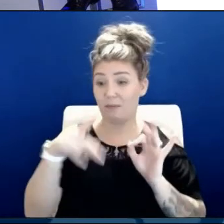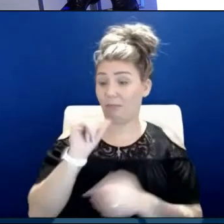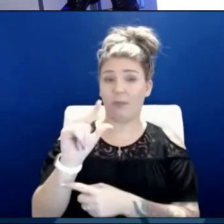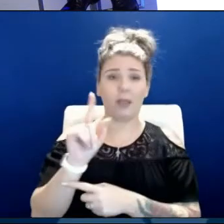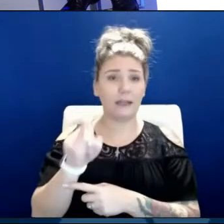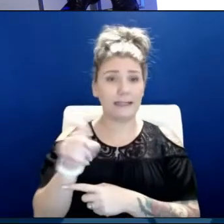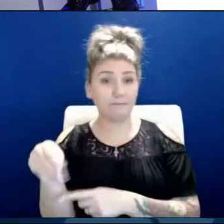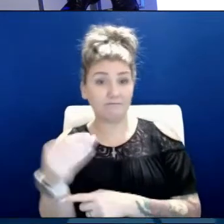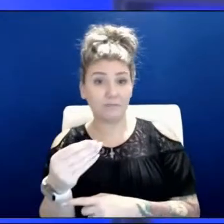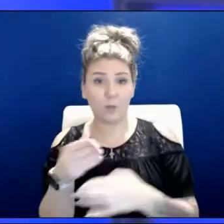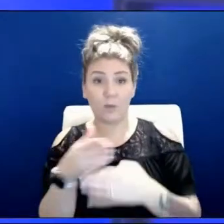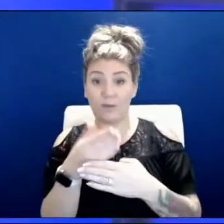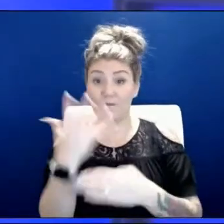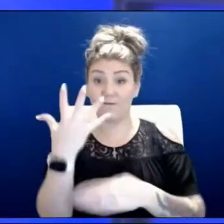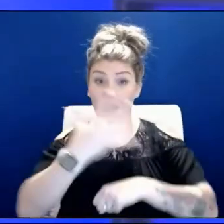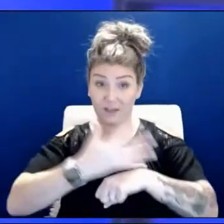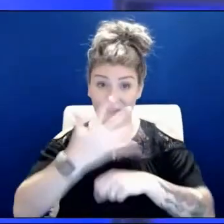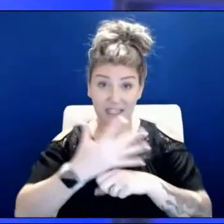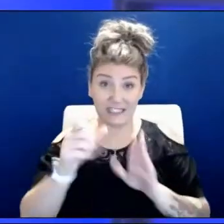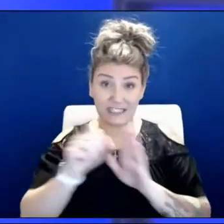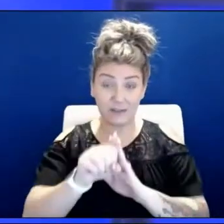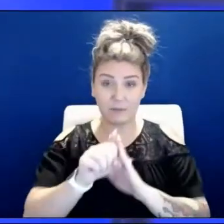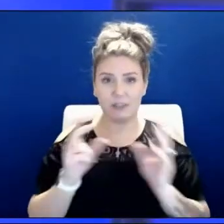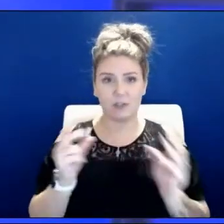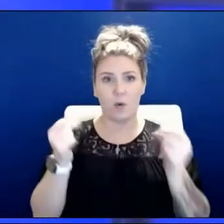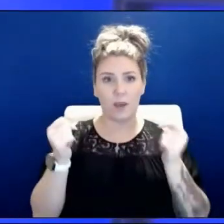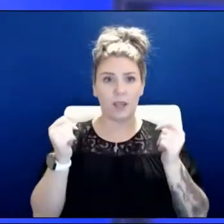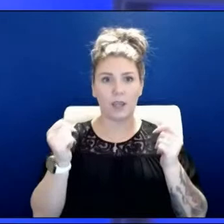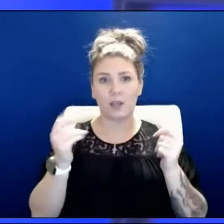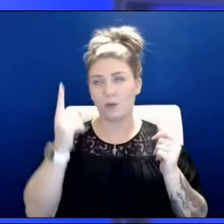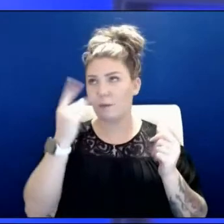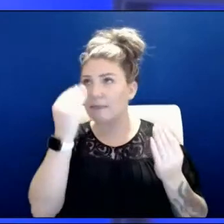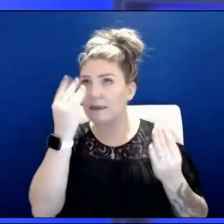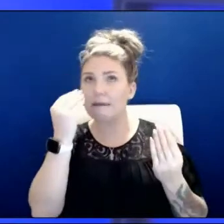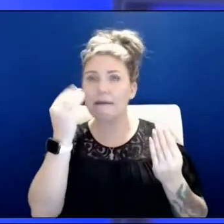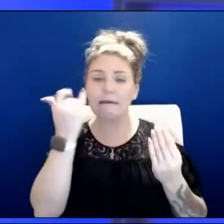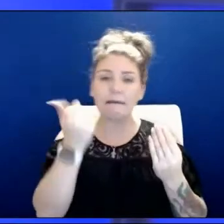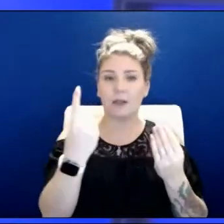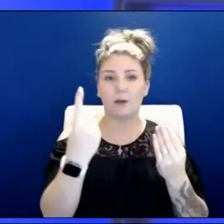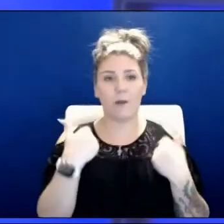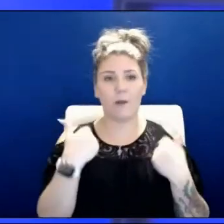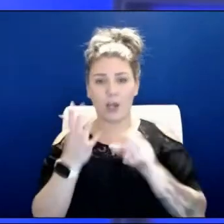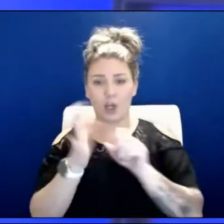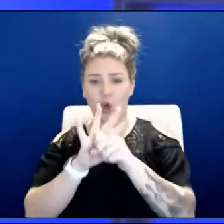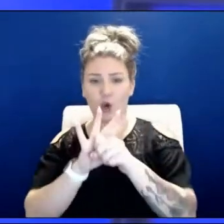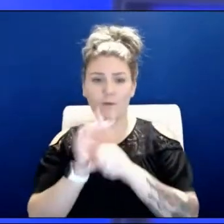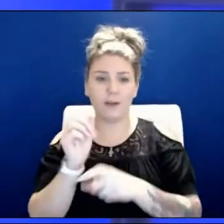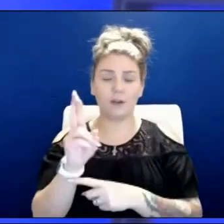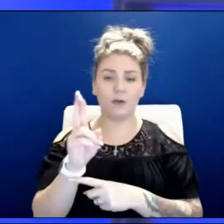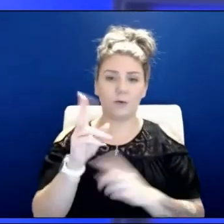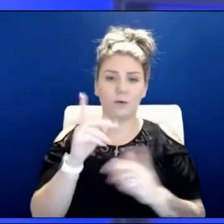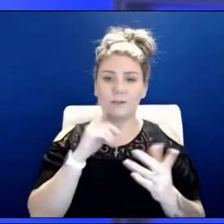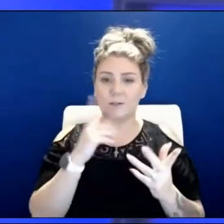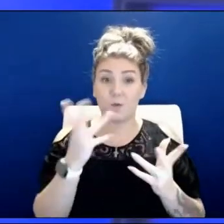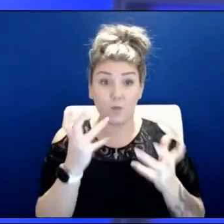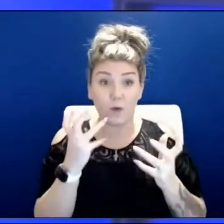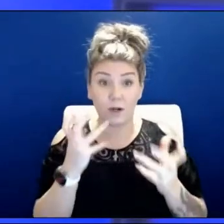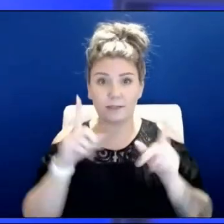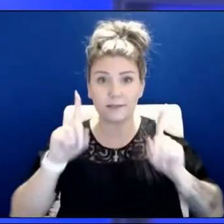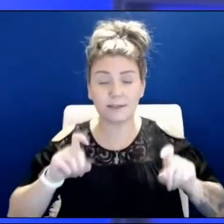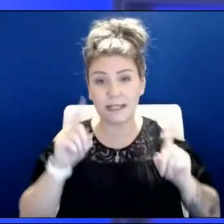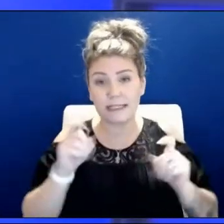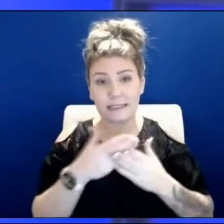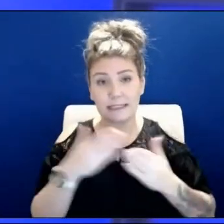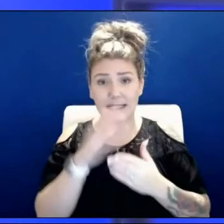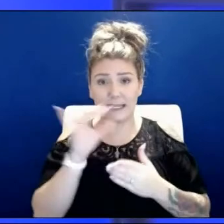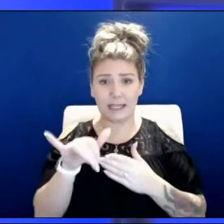days of symptoms. So that's really quick. If you think, if anybody's had COVID or even just, wanted to get tested, things like that, right? Well, you